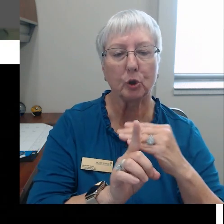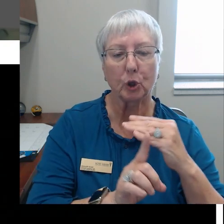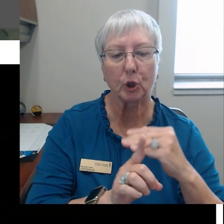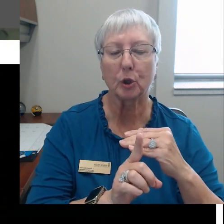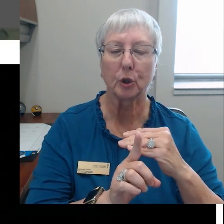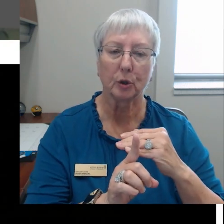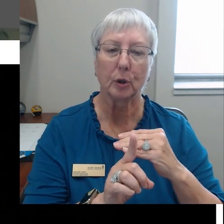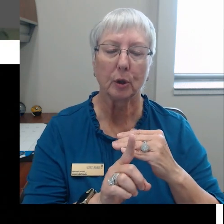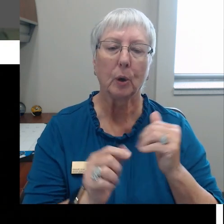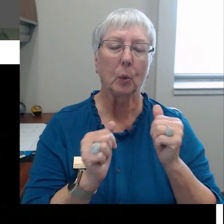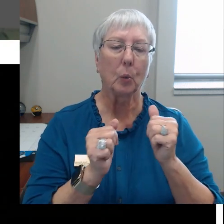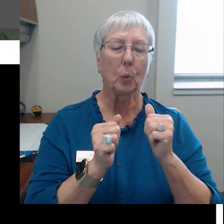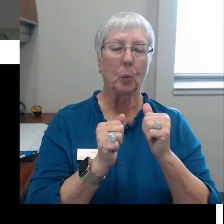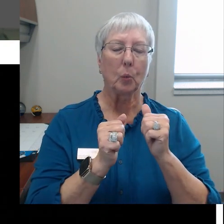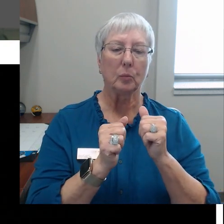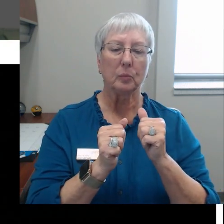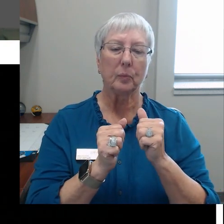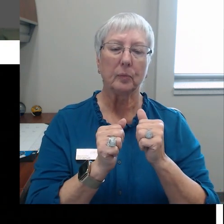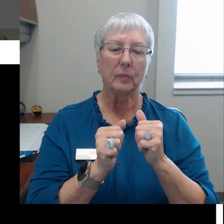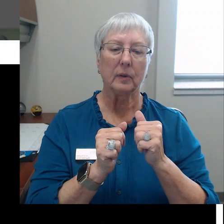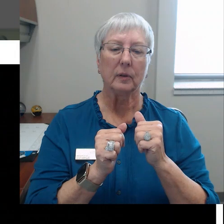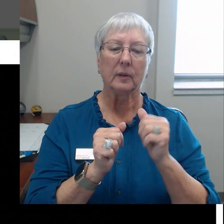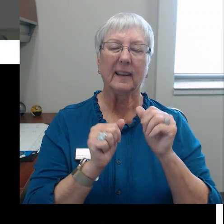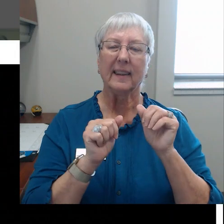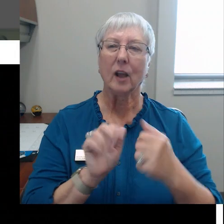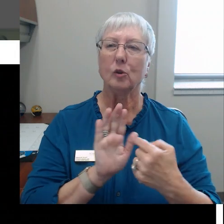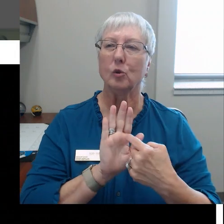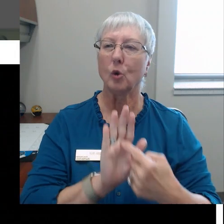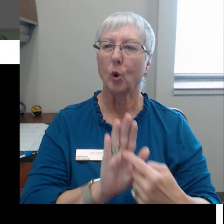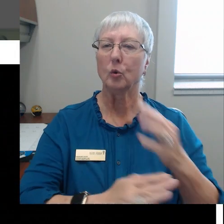changes the balance of the temperature to get amazing range in her